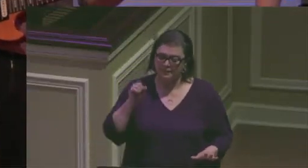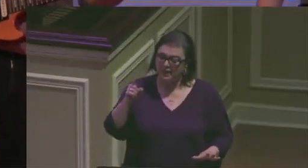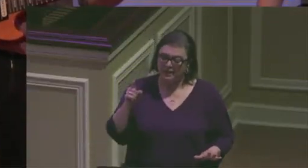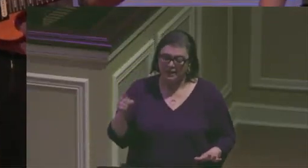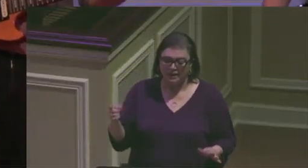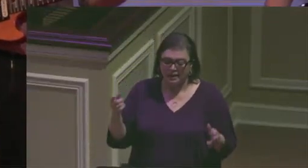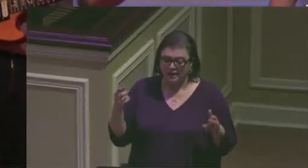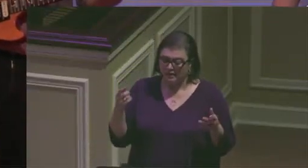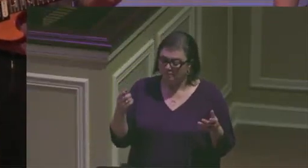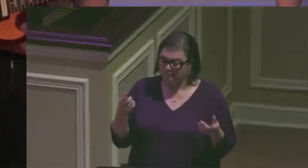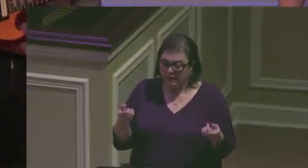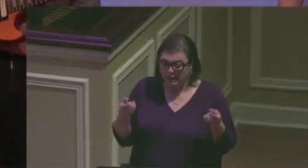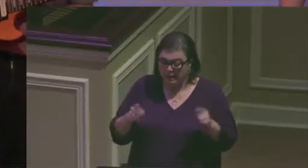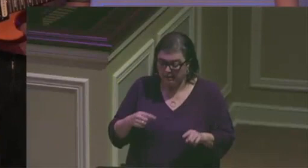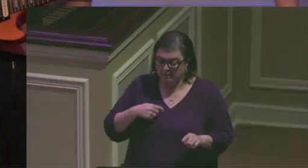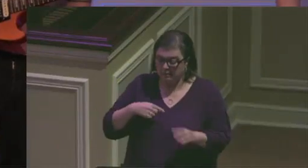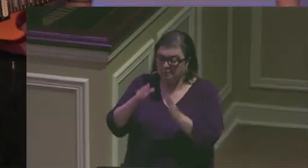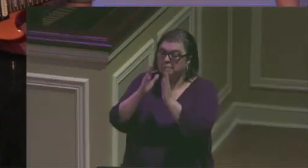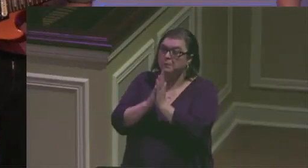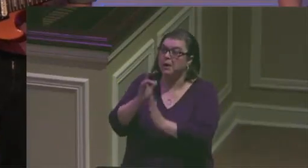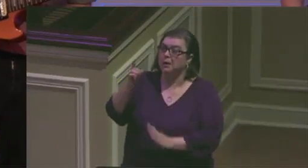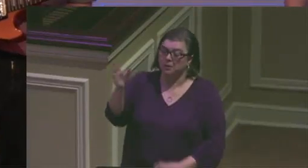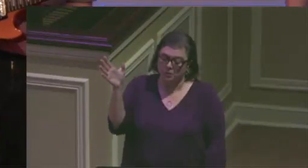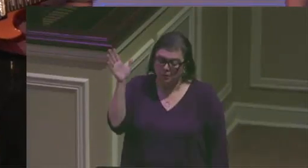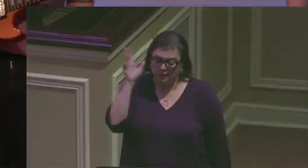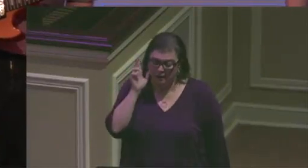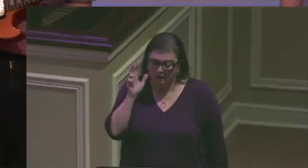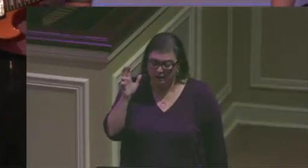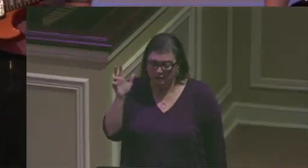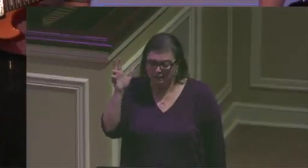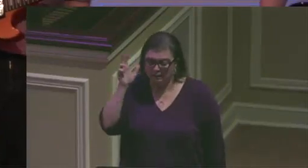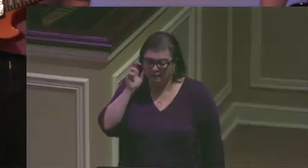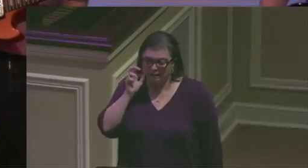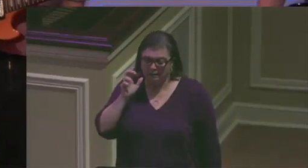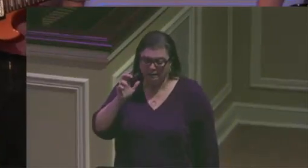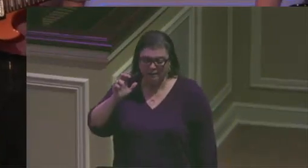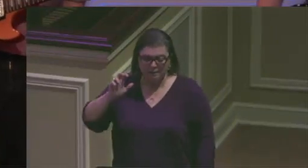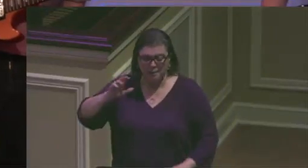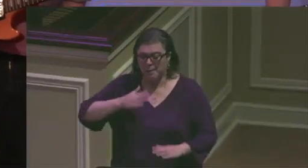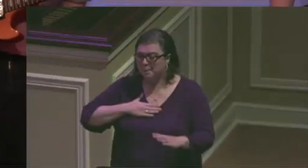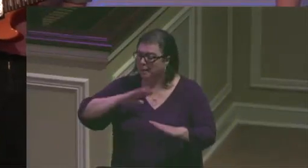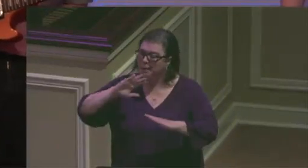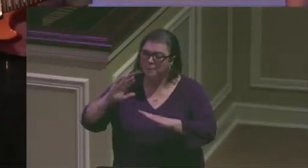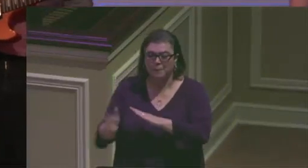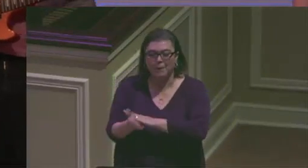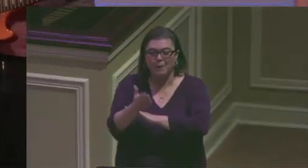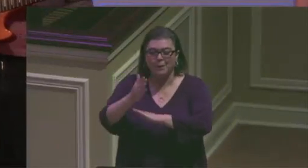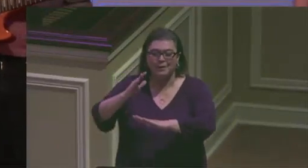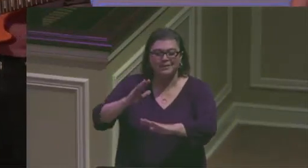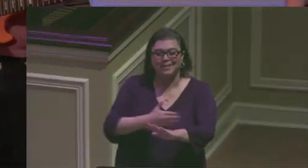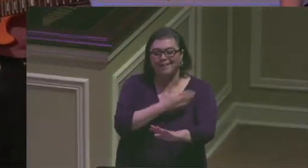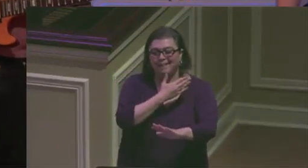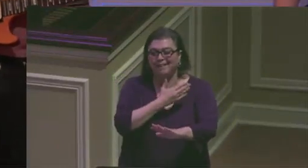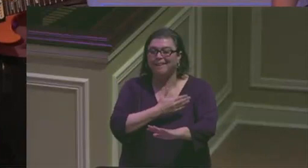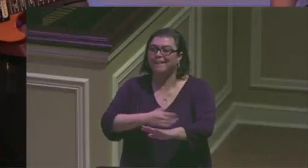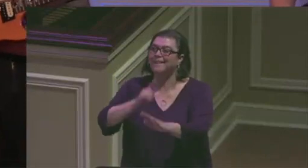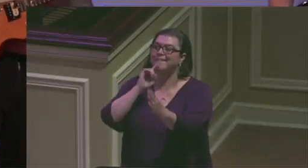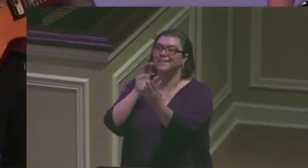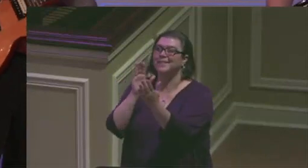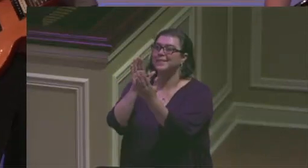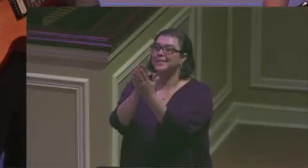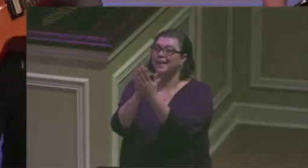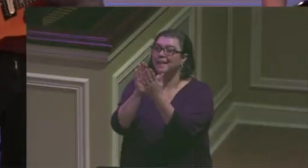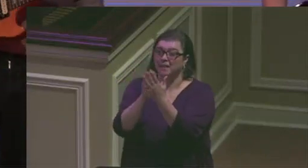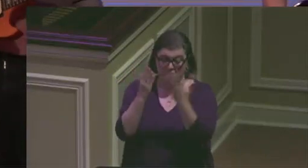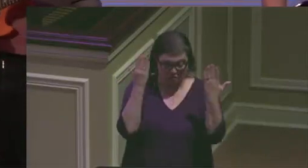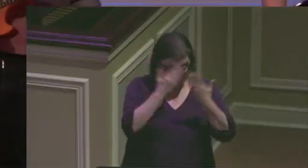You hear me when I call. You are my morning song. Though darkness fills